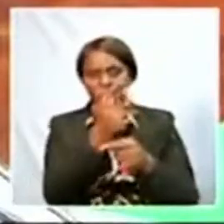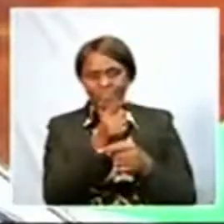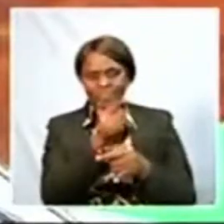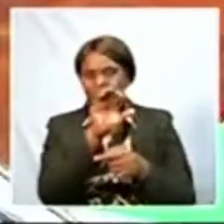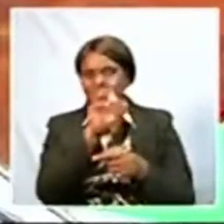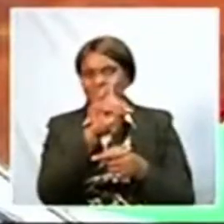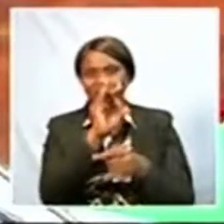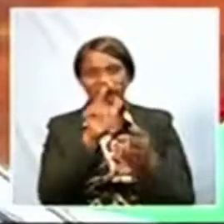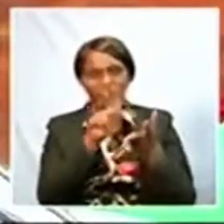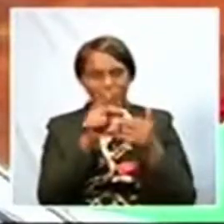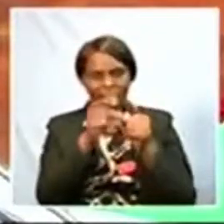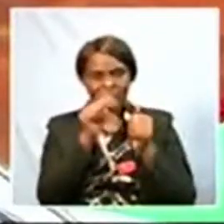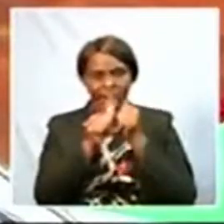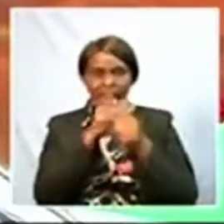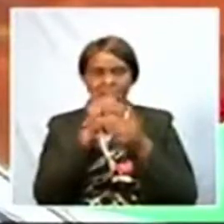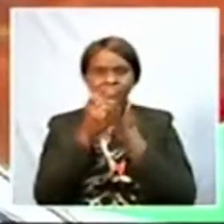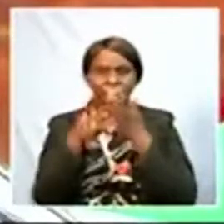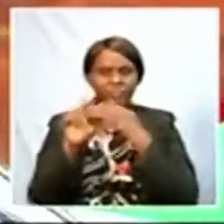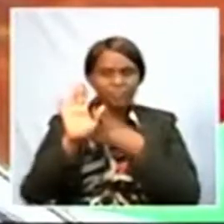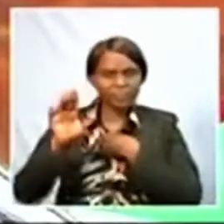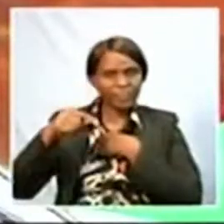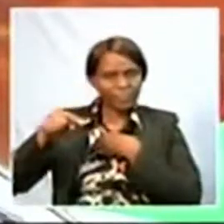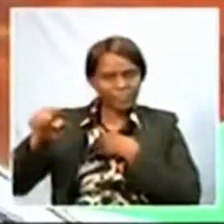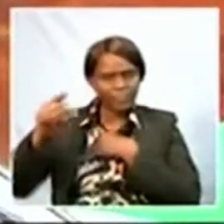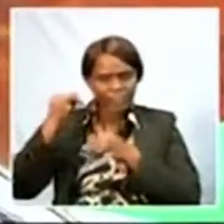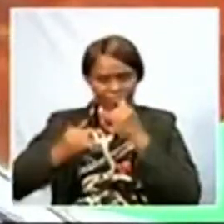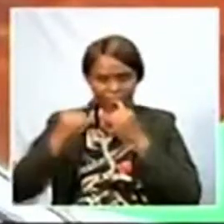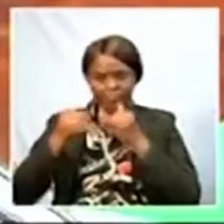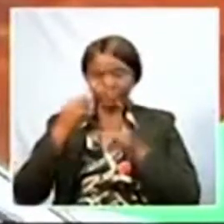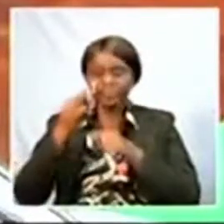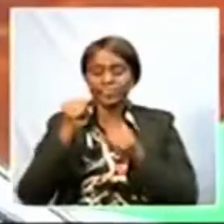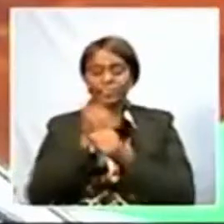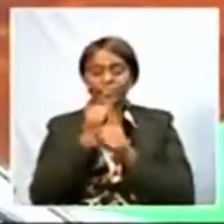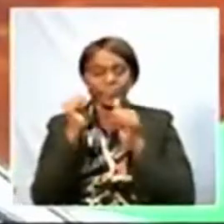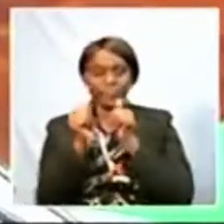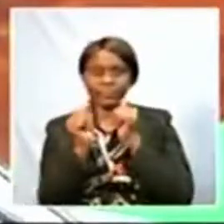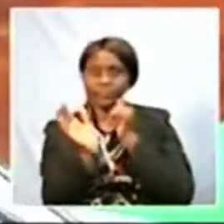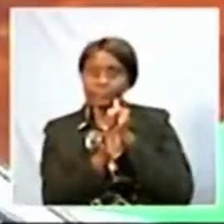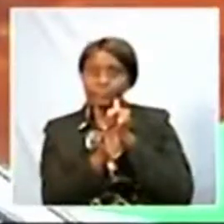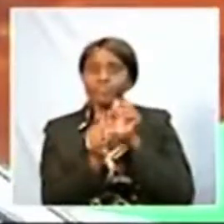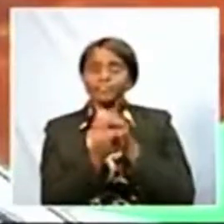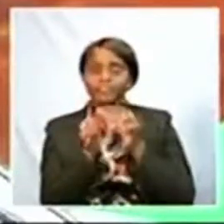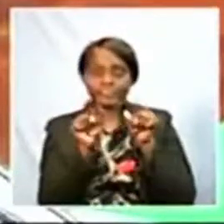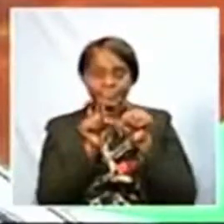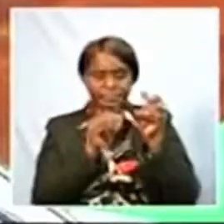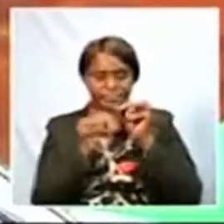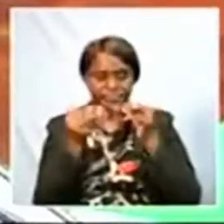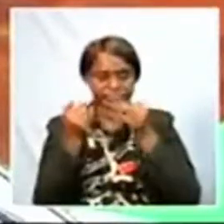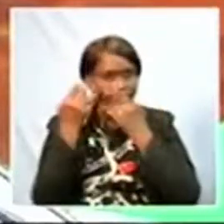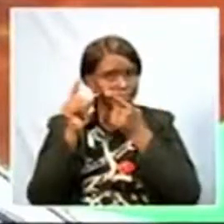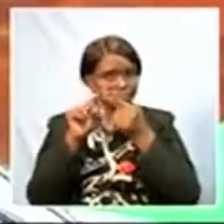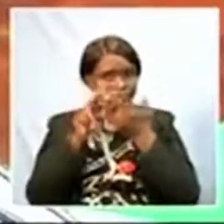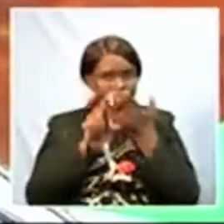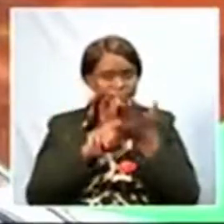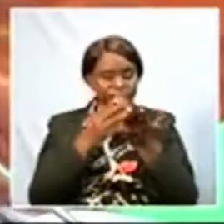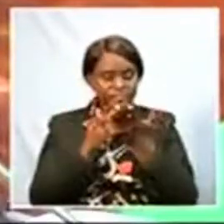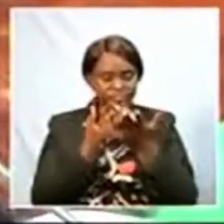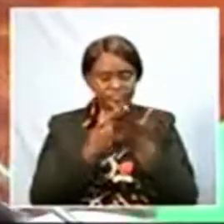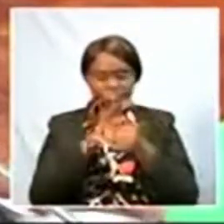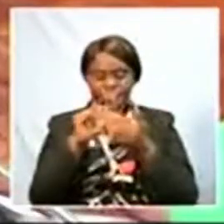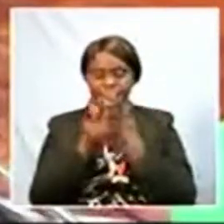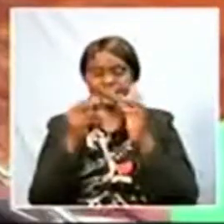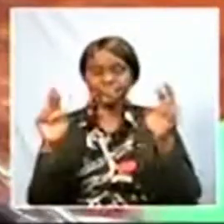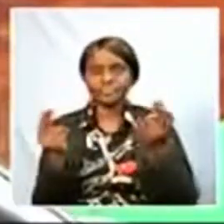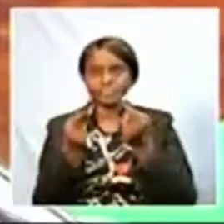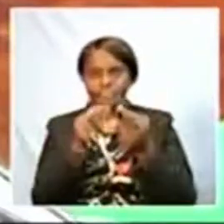CDF programs that were ongoing at the end of the year. Action taken. Management wishes to report that the